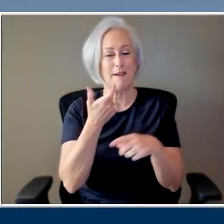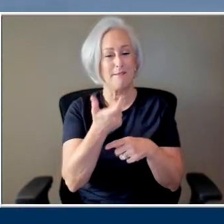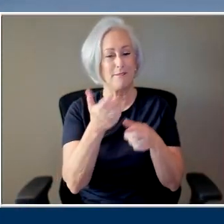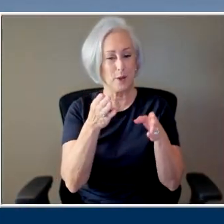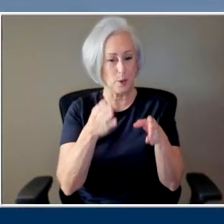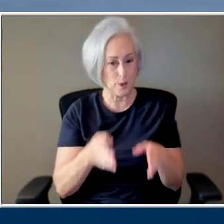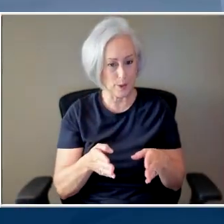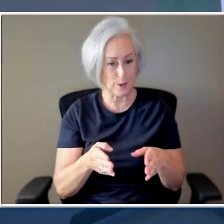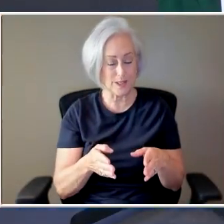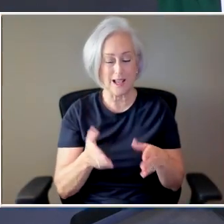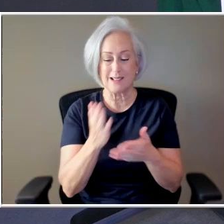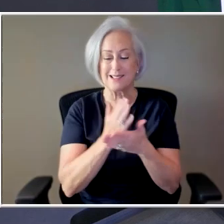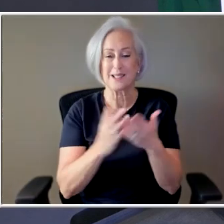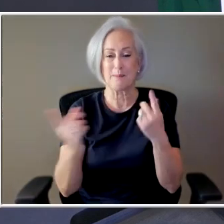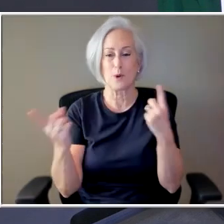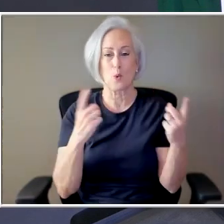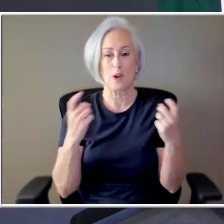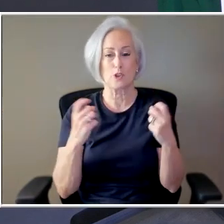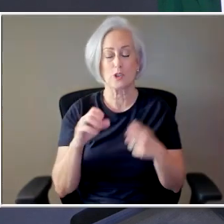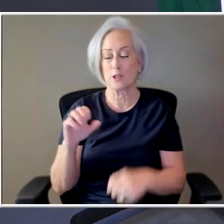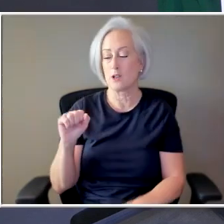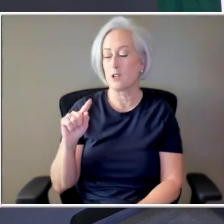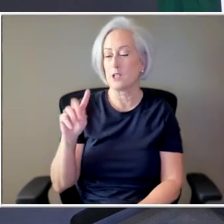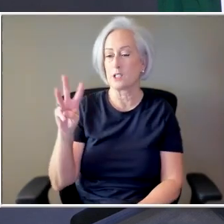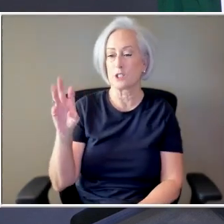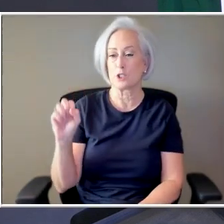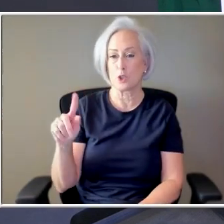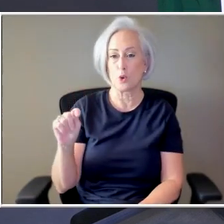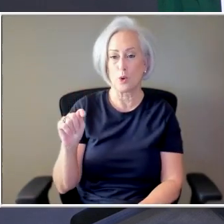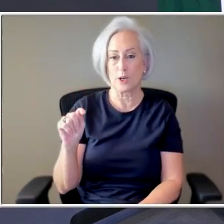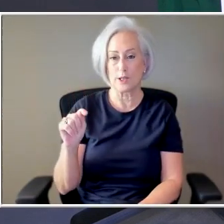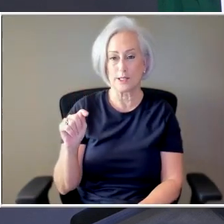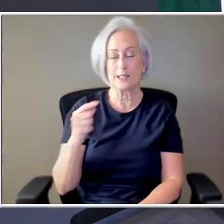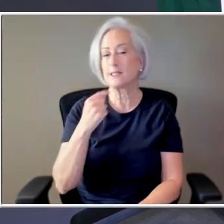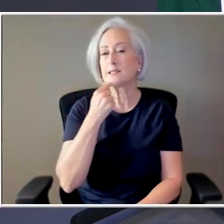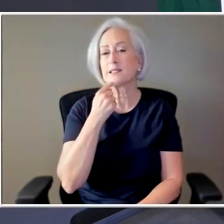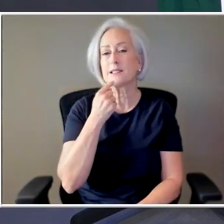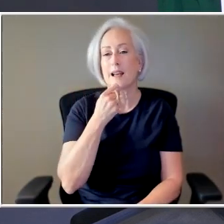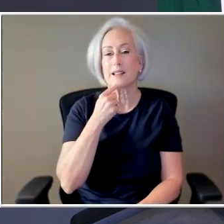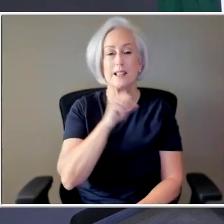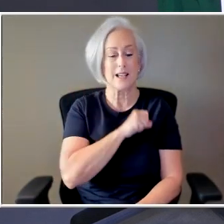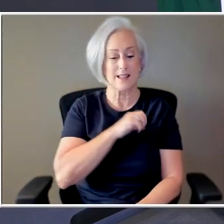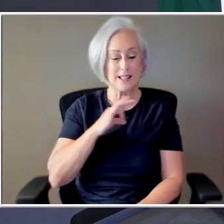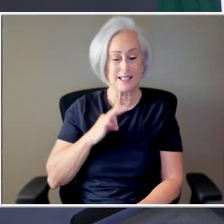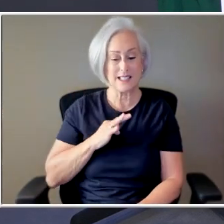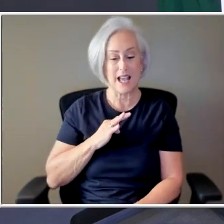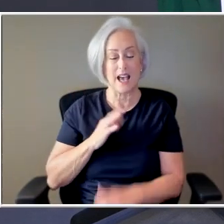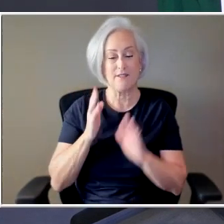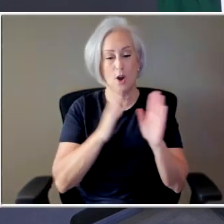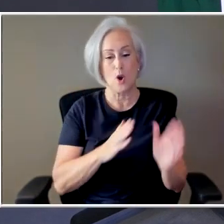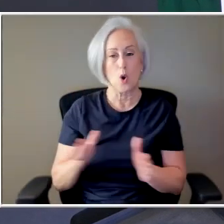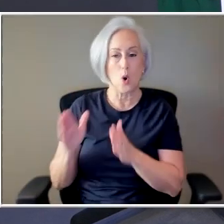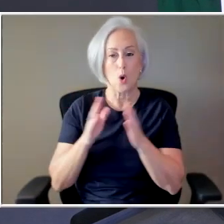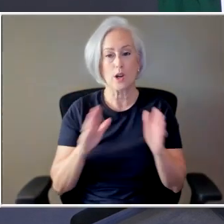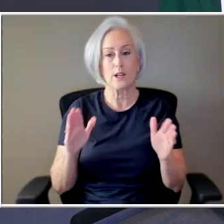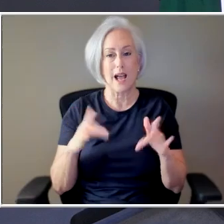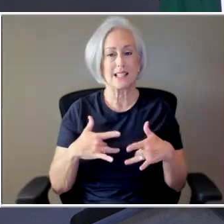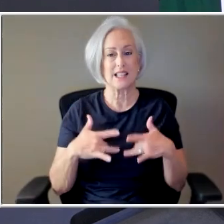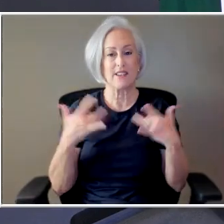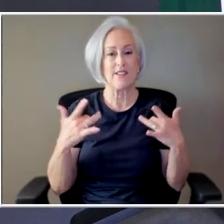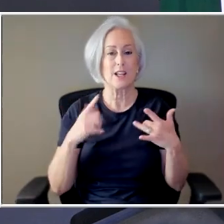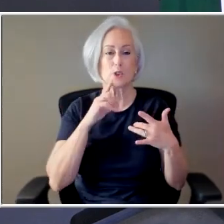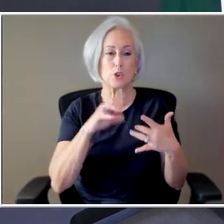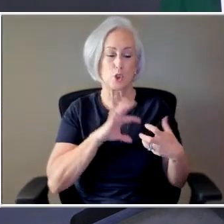I can, this morning. Stuart has one. Does the staff ever organize events to mourn or grieve patients? Has